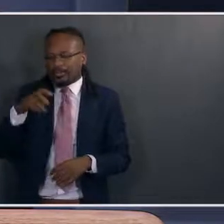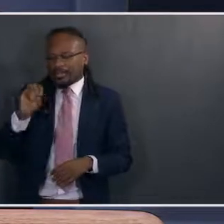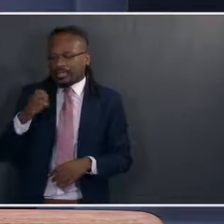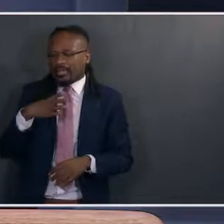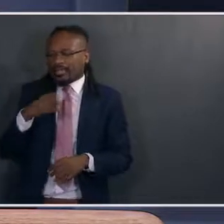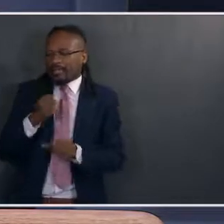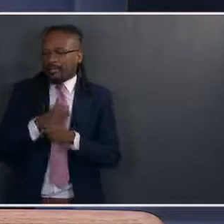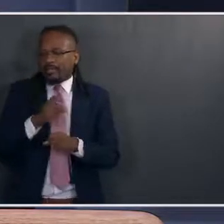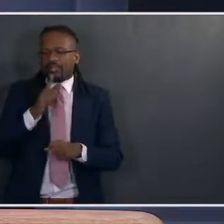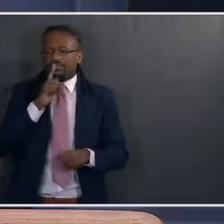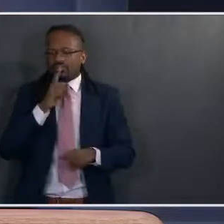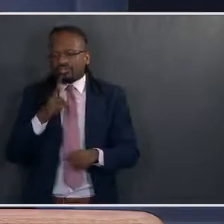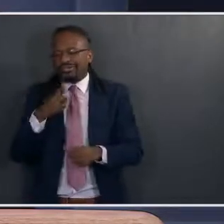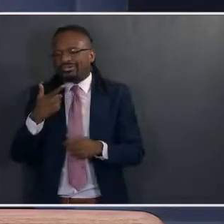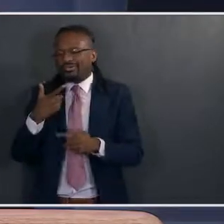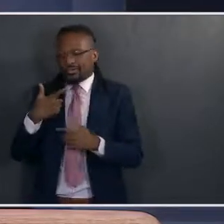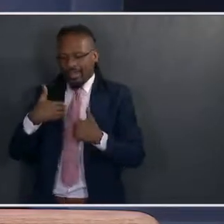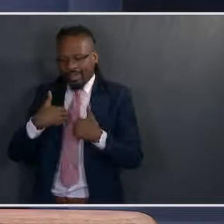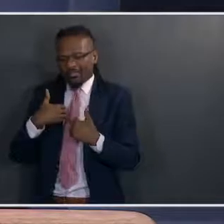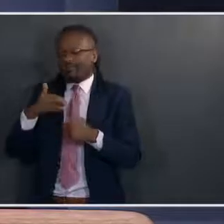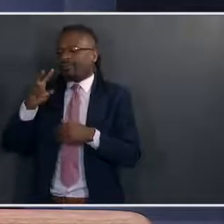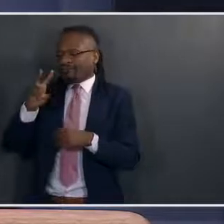school, that there is